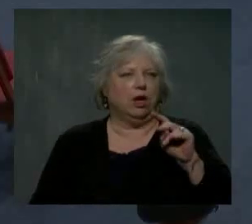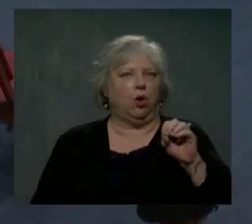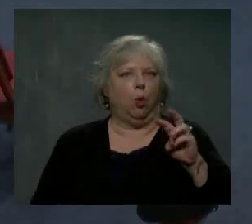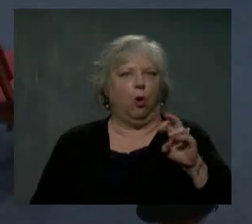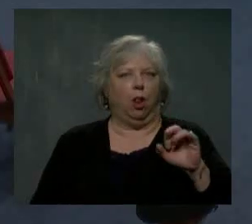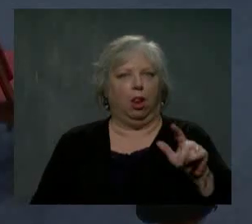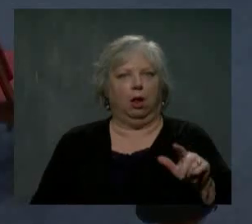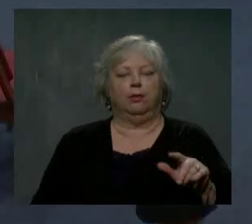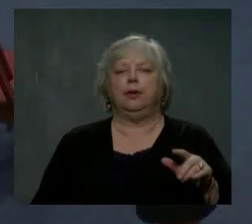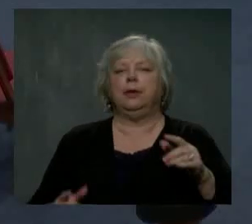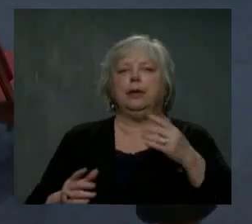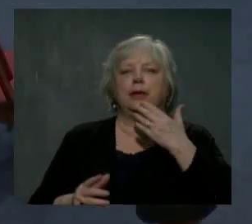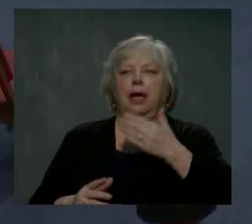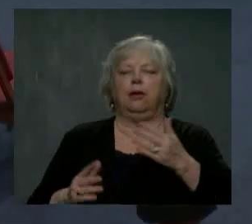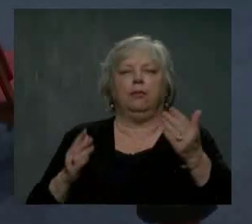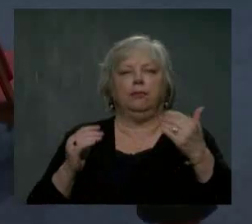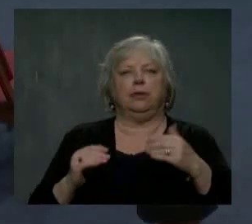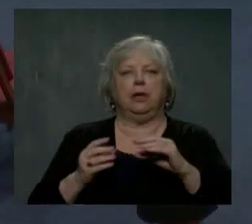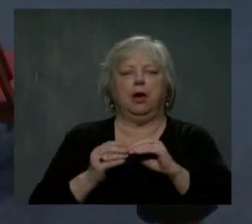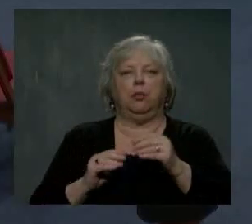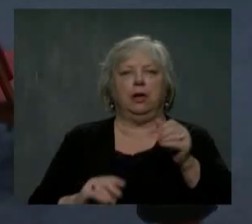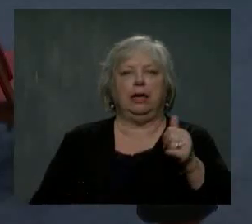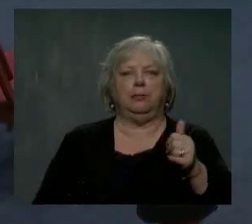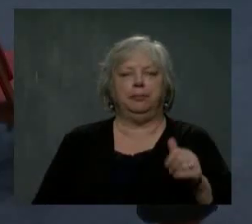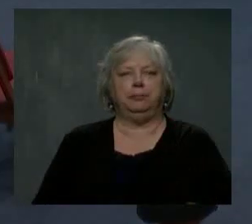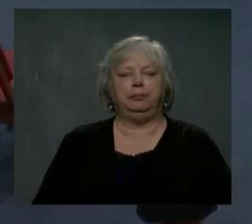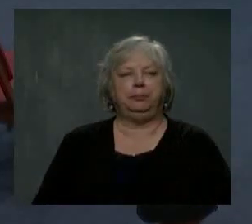Item 10.